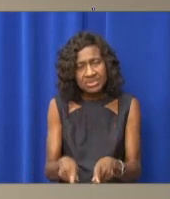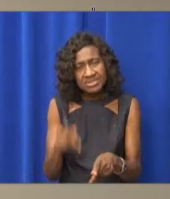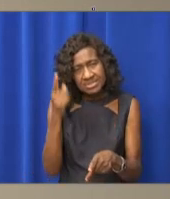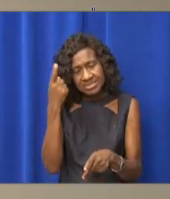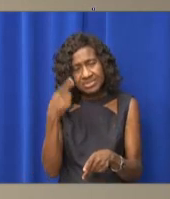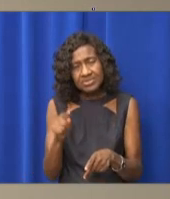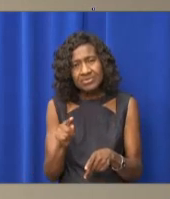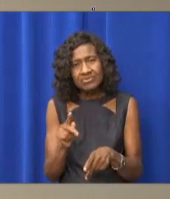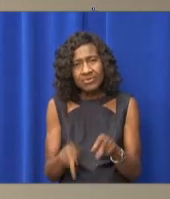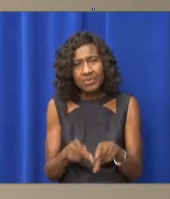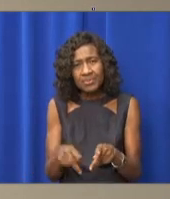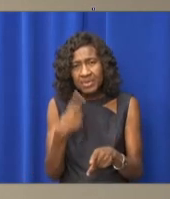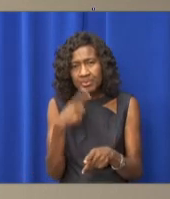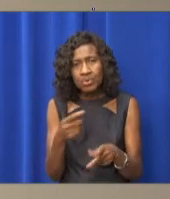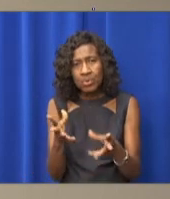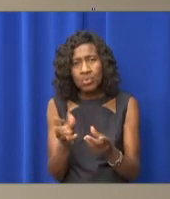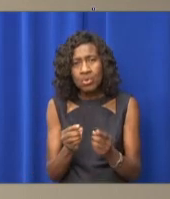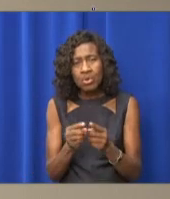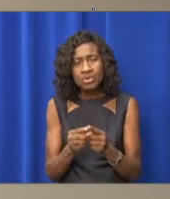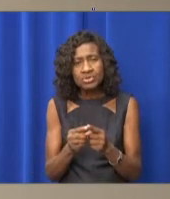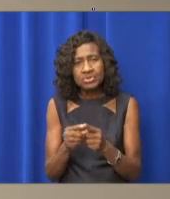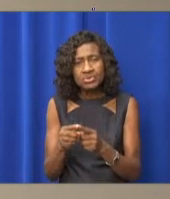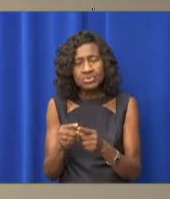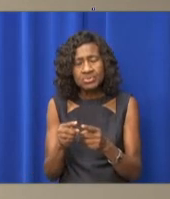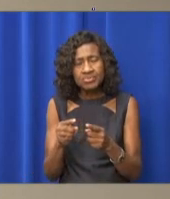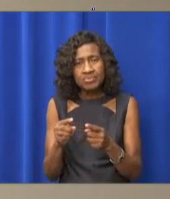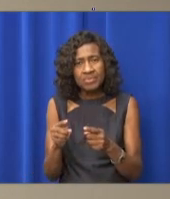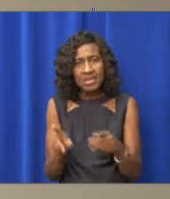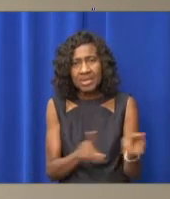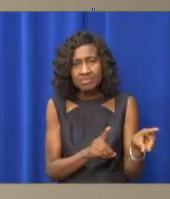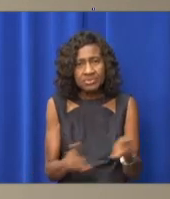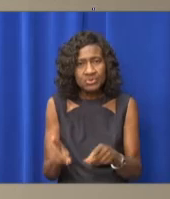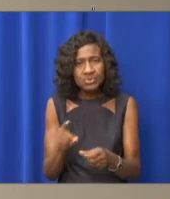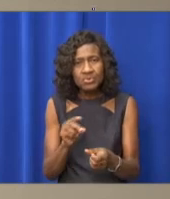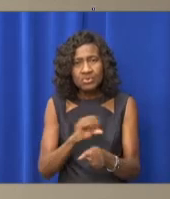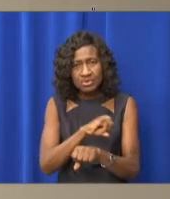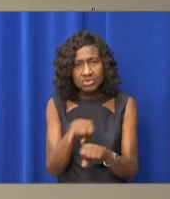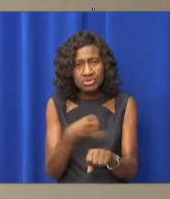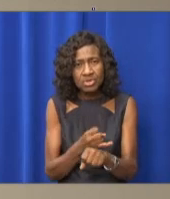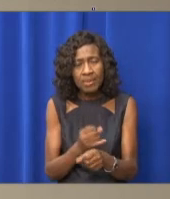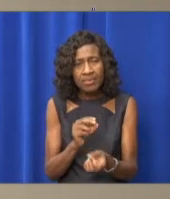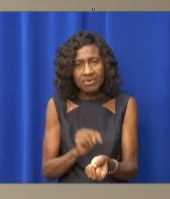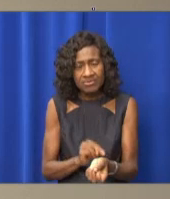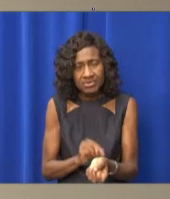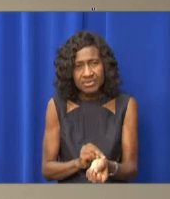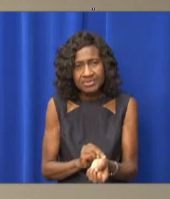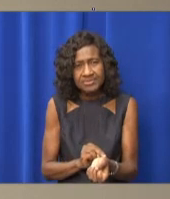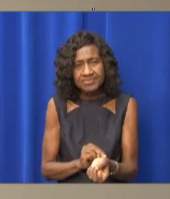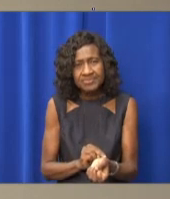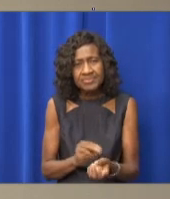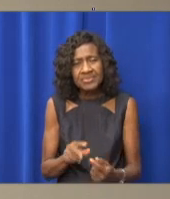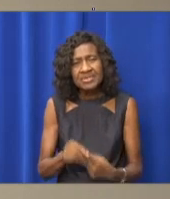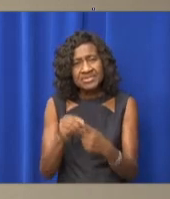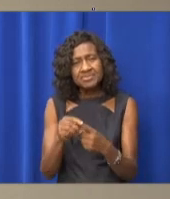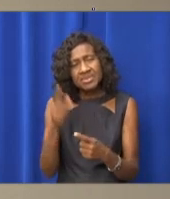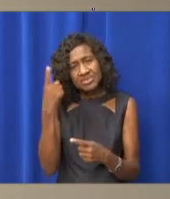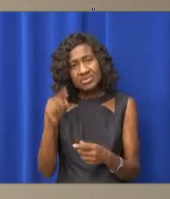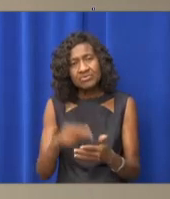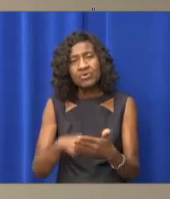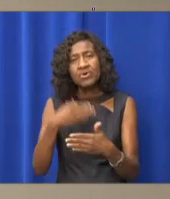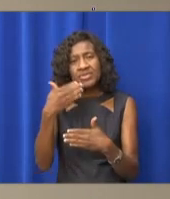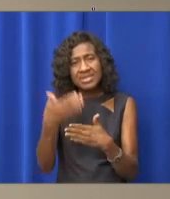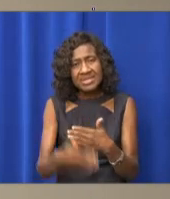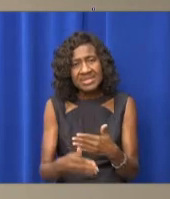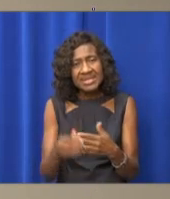is essential to ensure the sustainability of our healthcare system with the next generation of our young Caymanian nurses to care